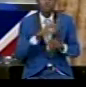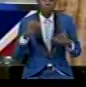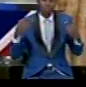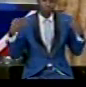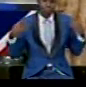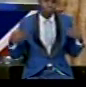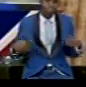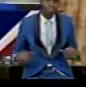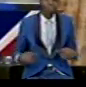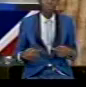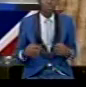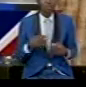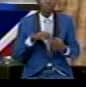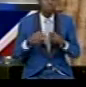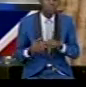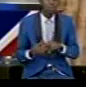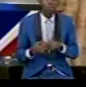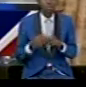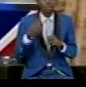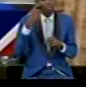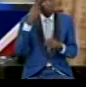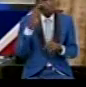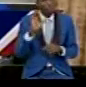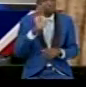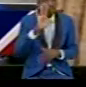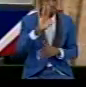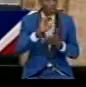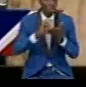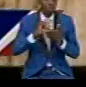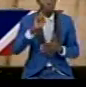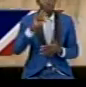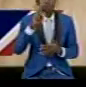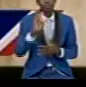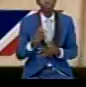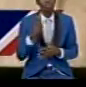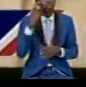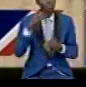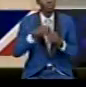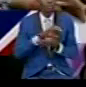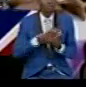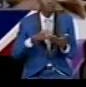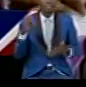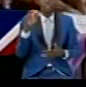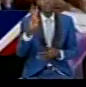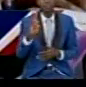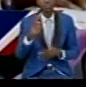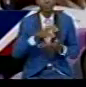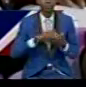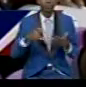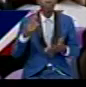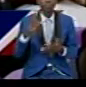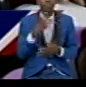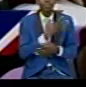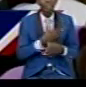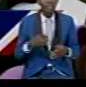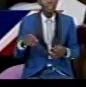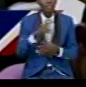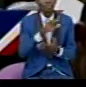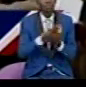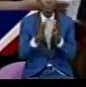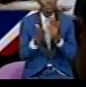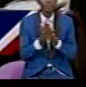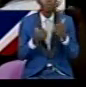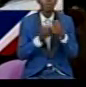no infirmity for your sake. Look at verse 6. In verse 6, and ye